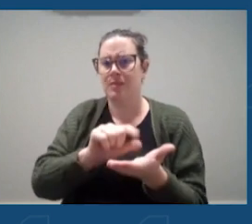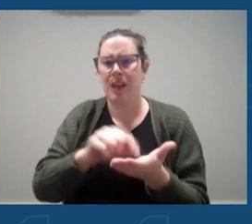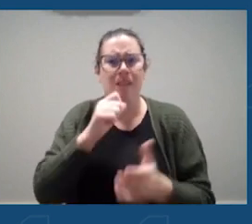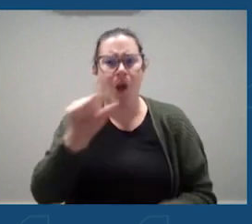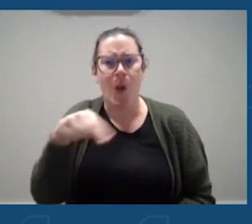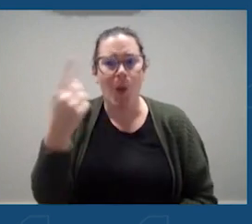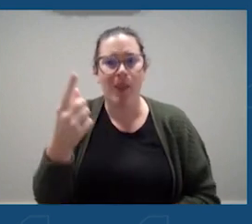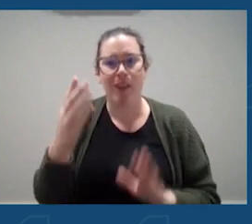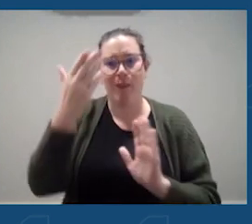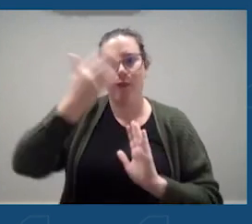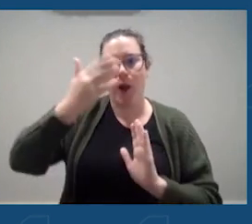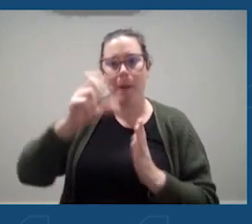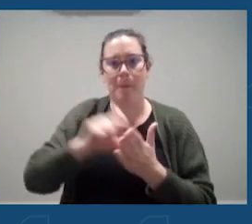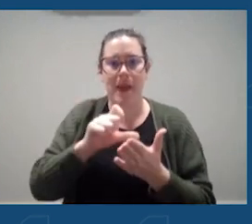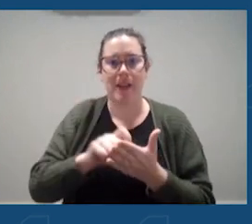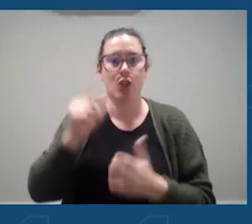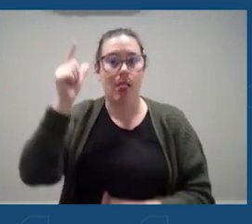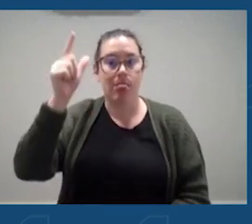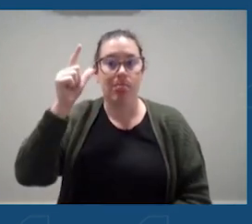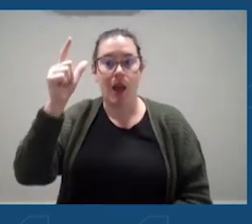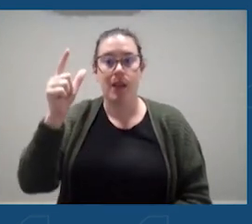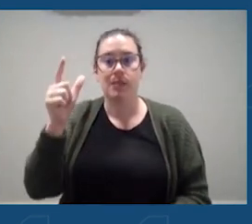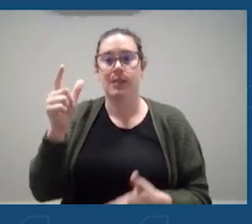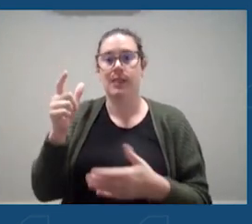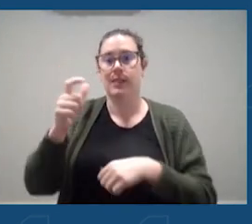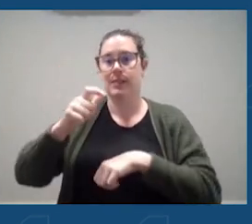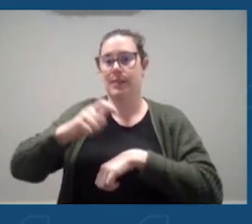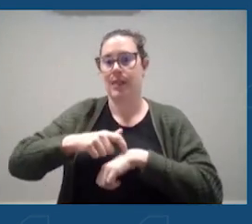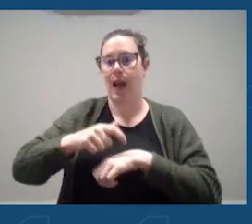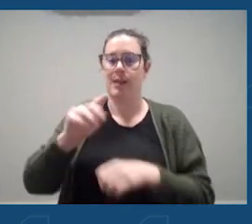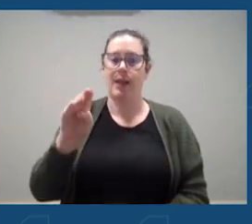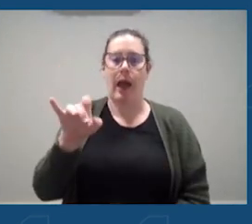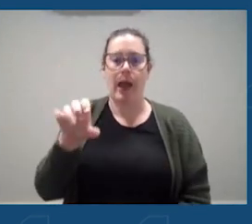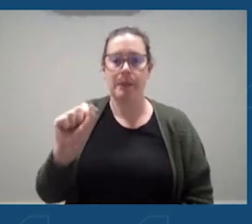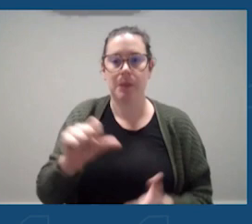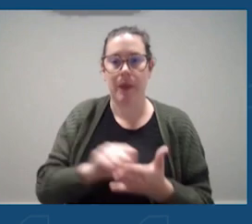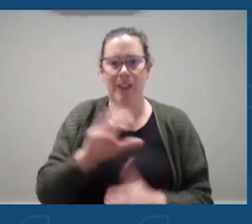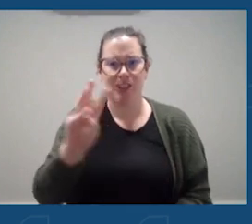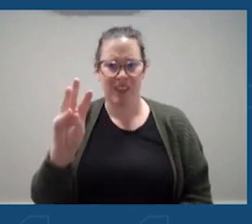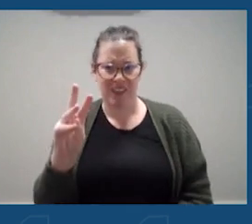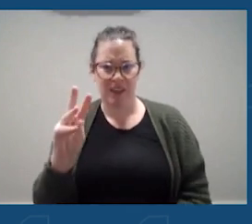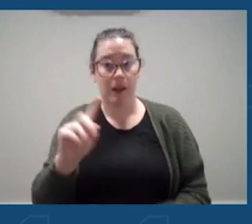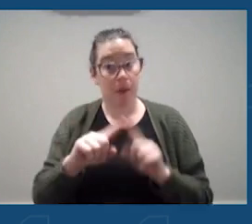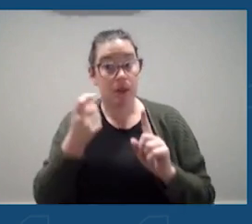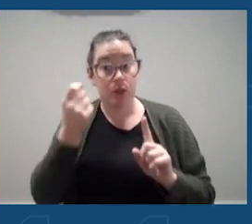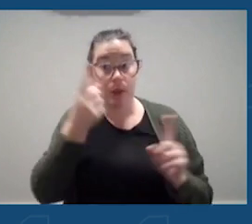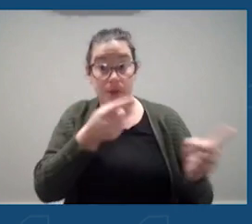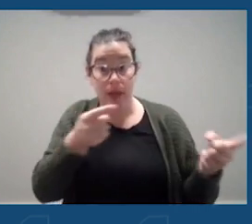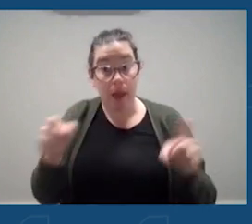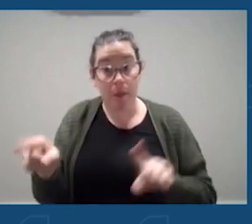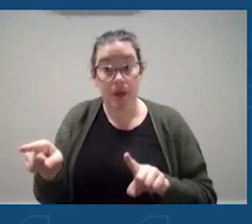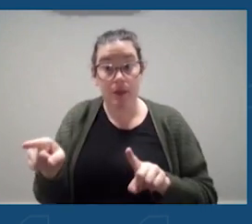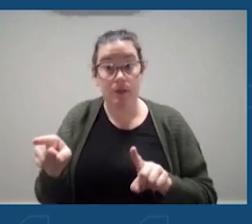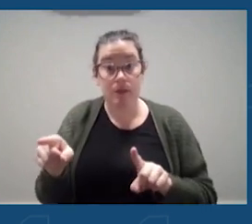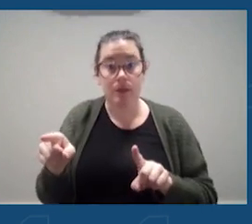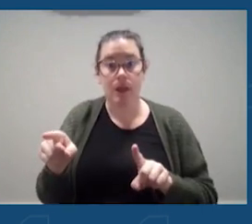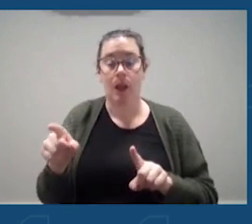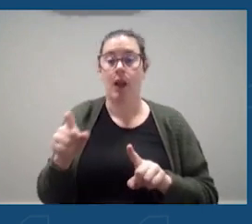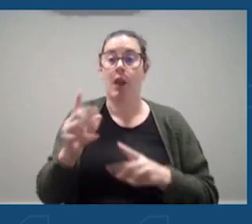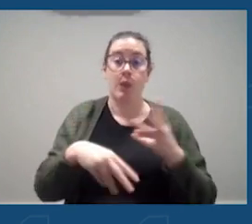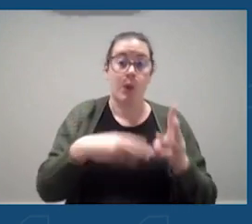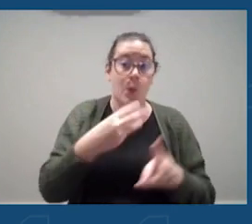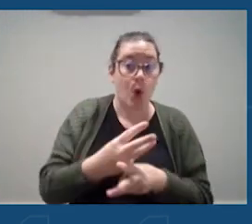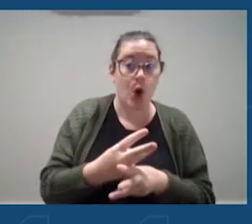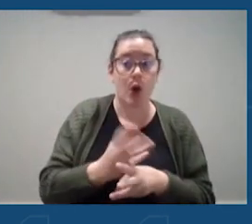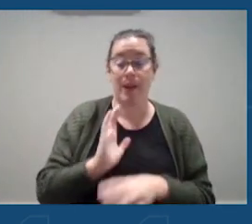London Times, page 16. This was going on. And the world, especially our own country, failed